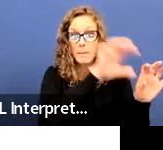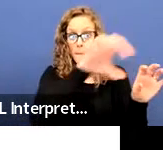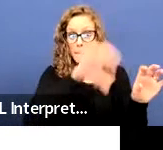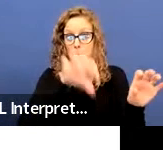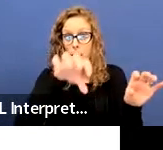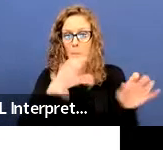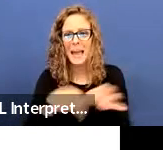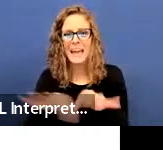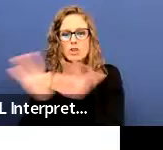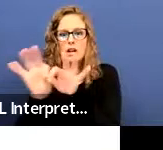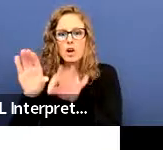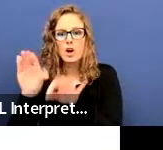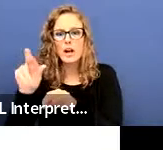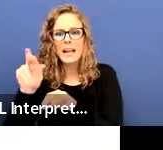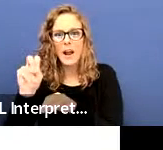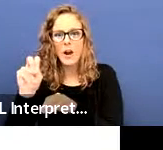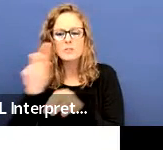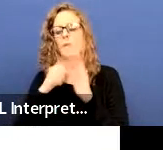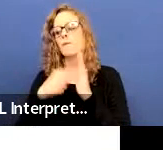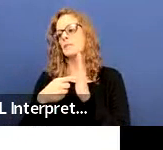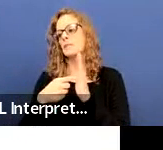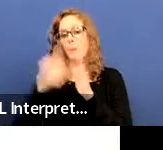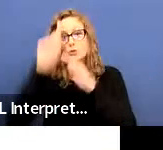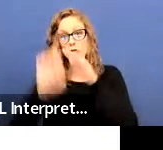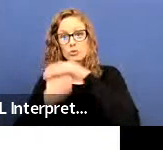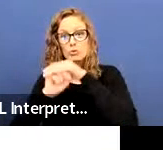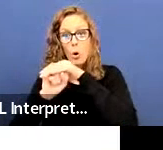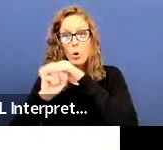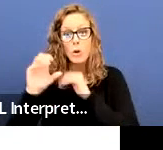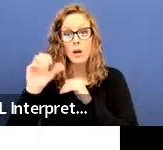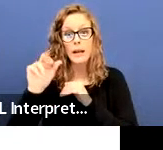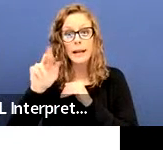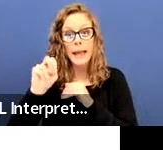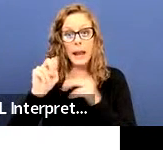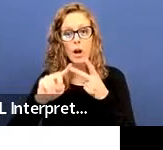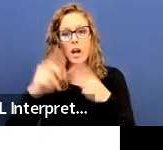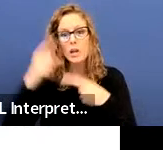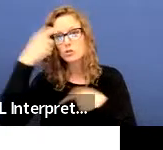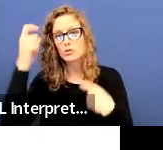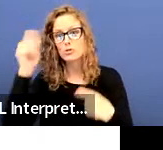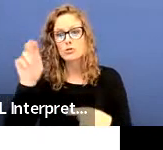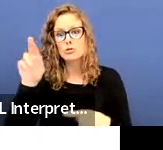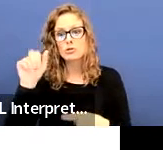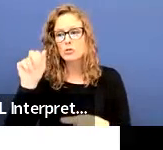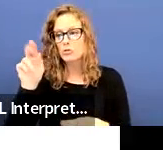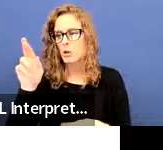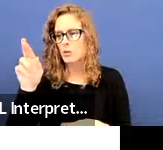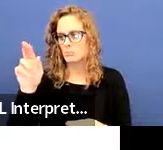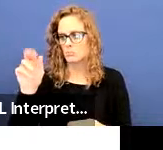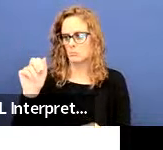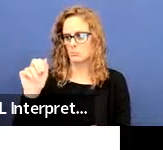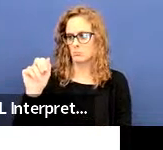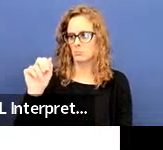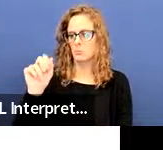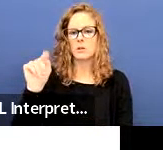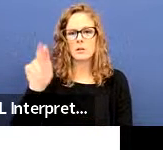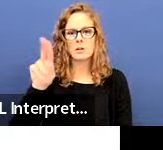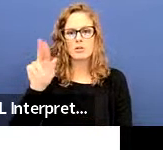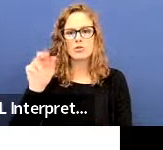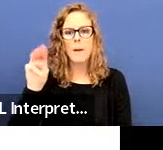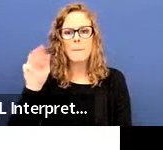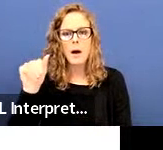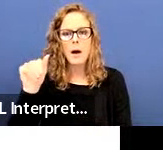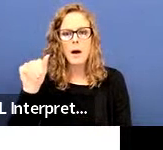the stroke care that you get, the trauma care if you have a terrible accident, or if you have a heart